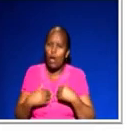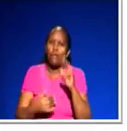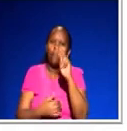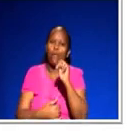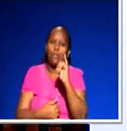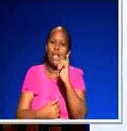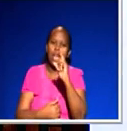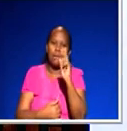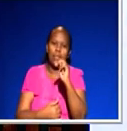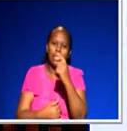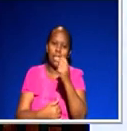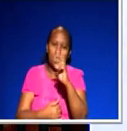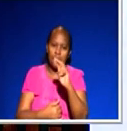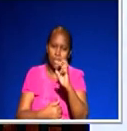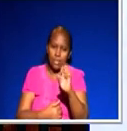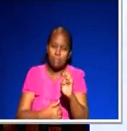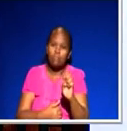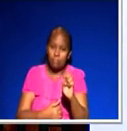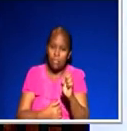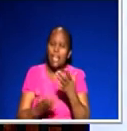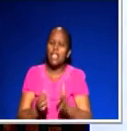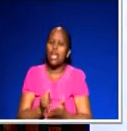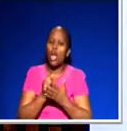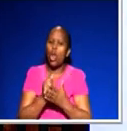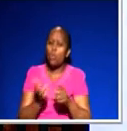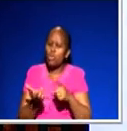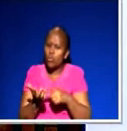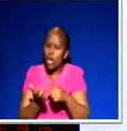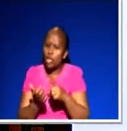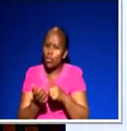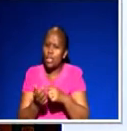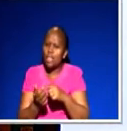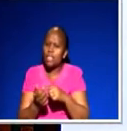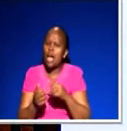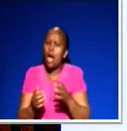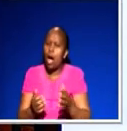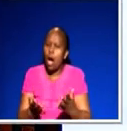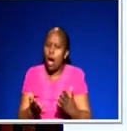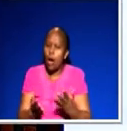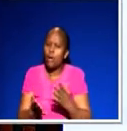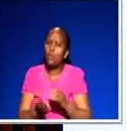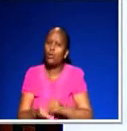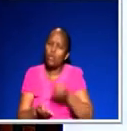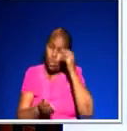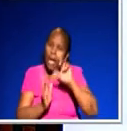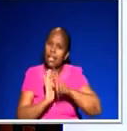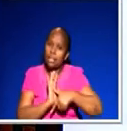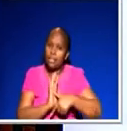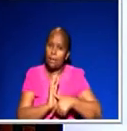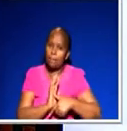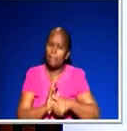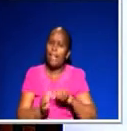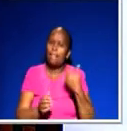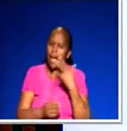millimeters, and this helps us to calculate the accuracy, which we are going to see later on. The